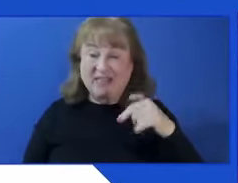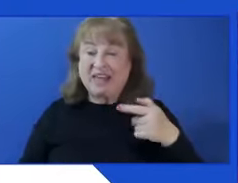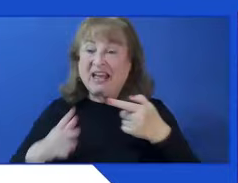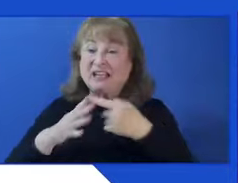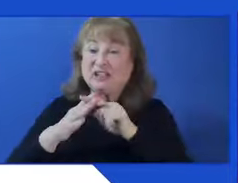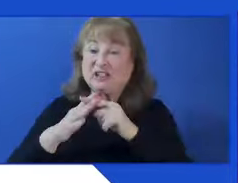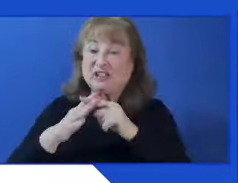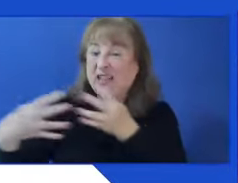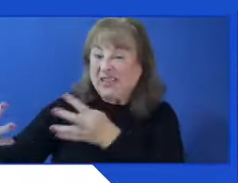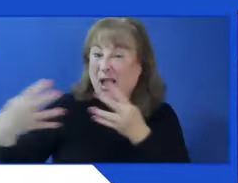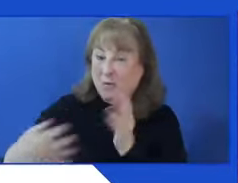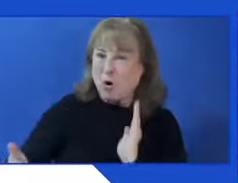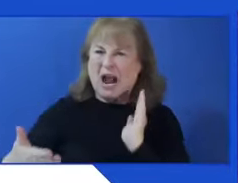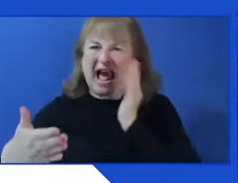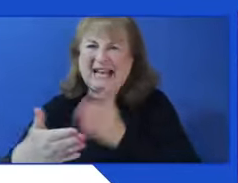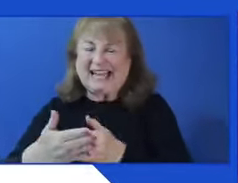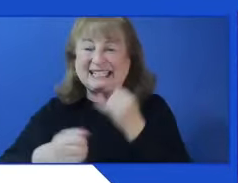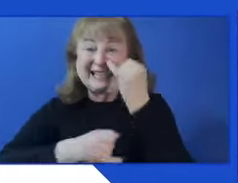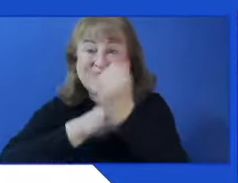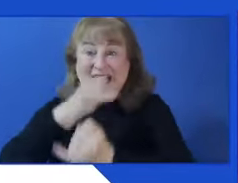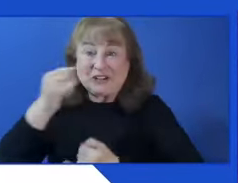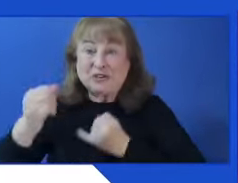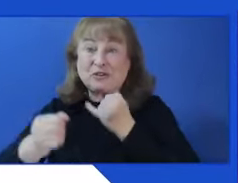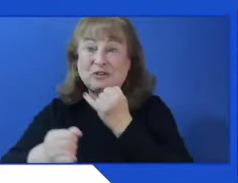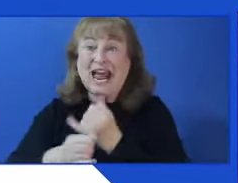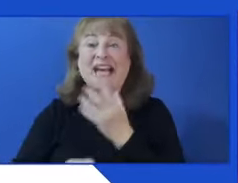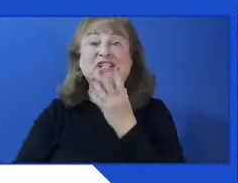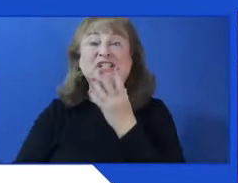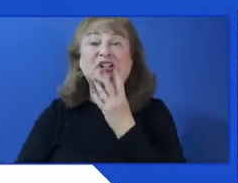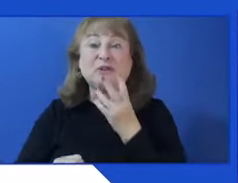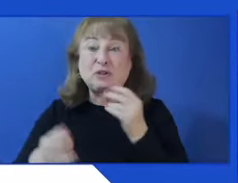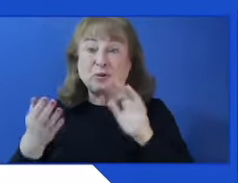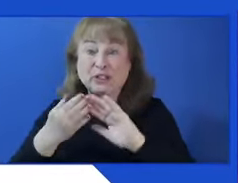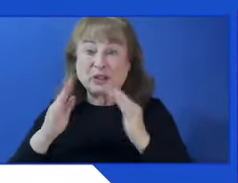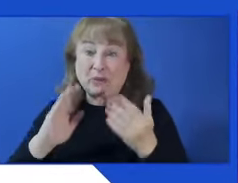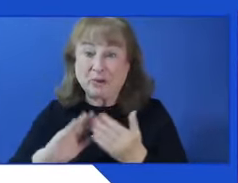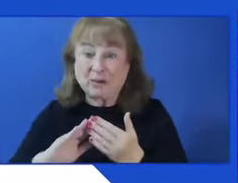war against the international Jewish community.